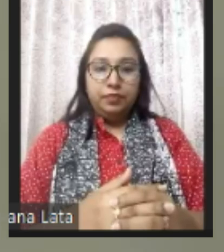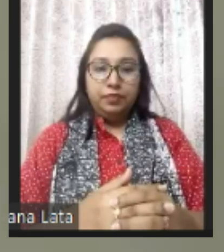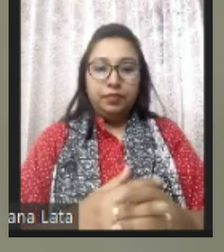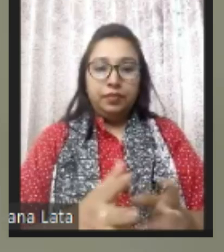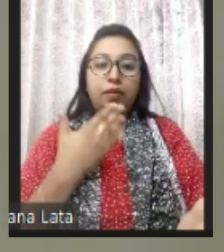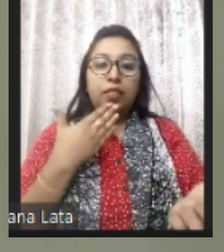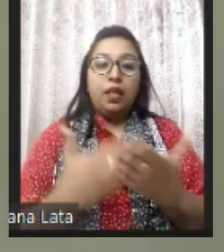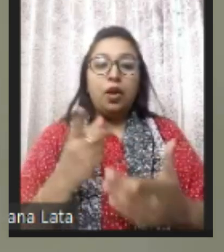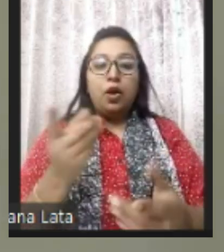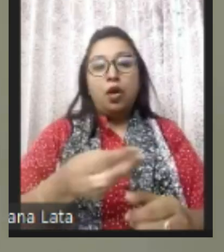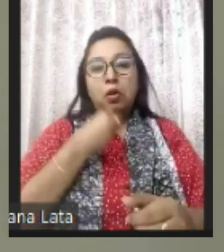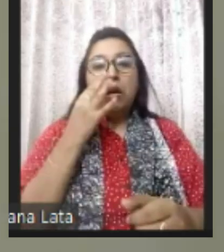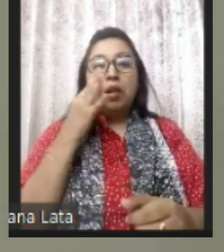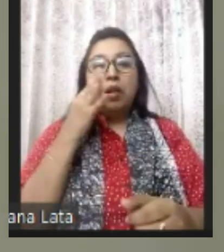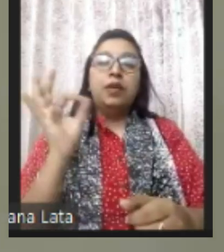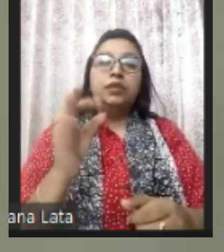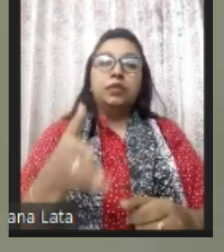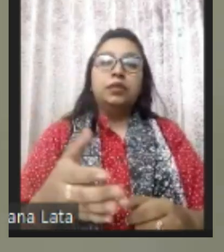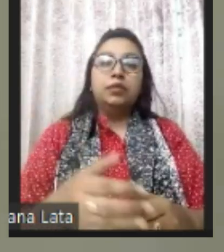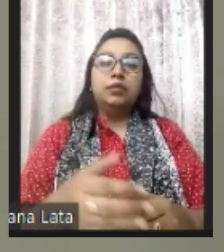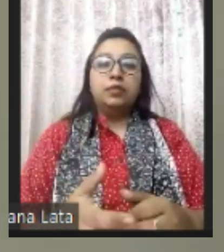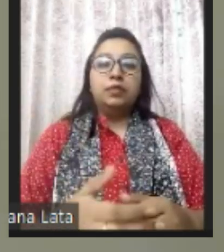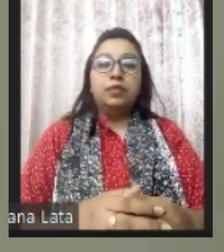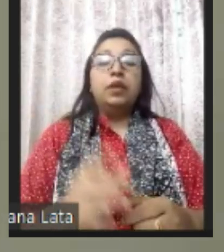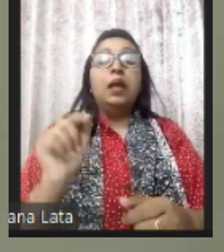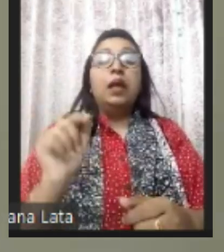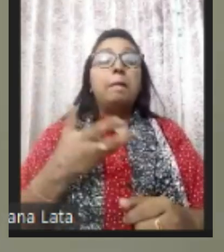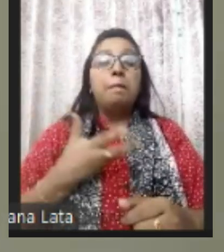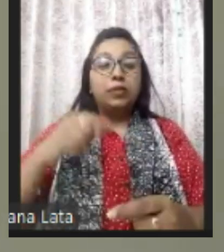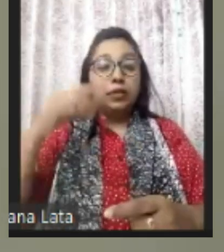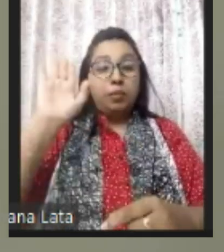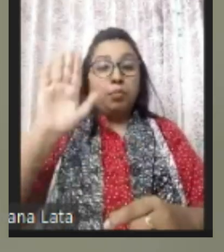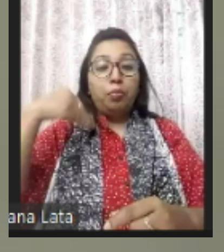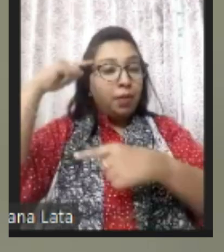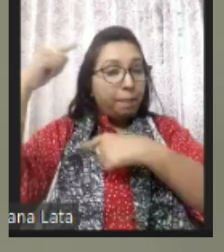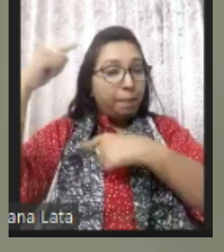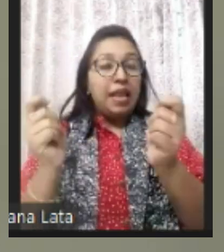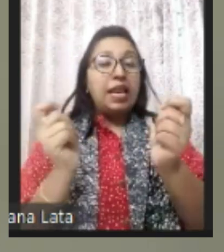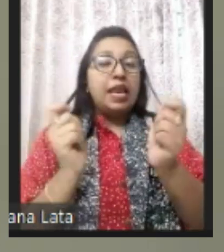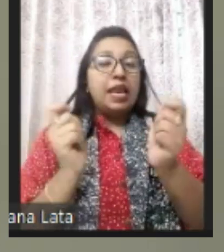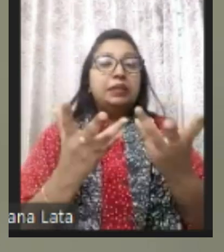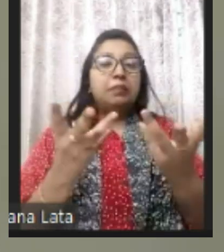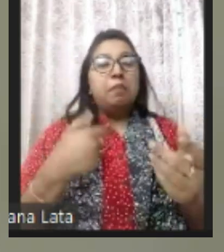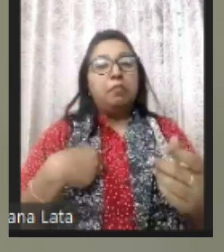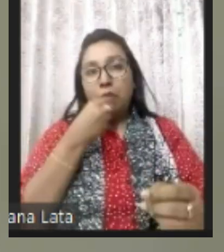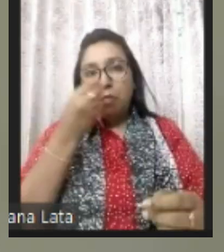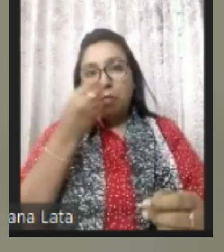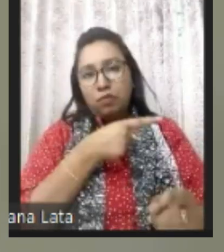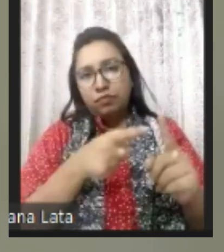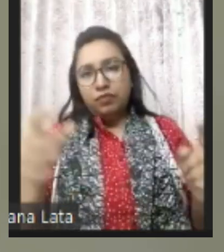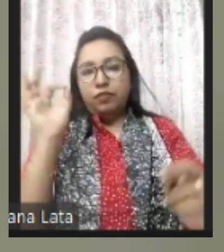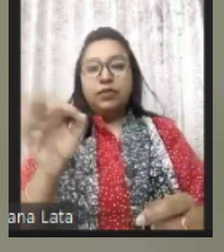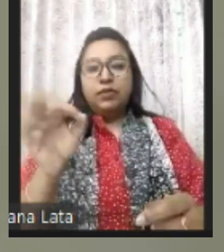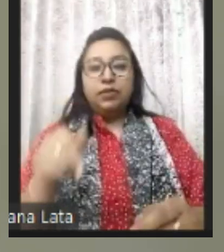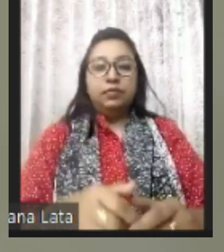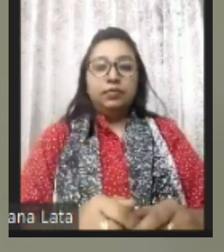inspiring words and the achievements that we have in Bangladesh and the future plans. So that's very encouraging. I'd like to add that from A2I,